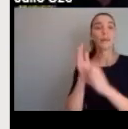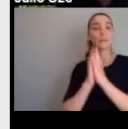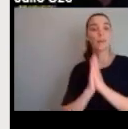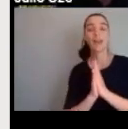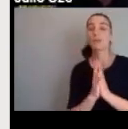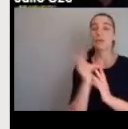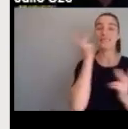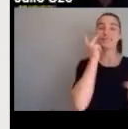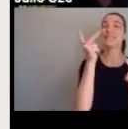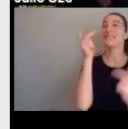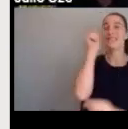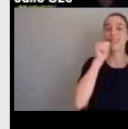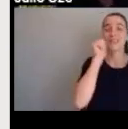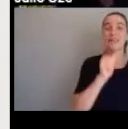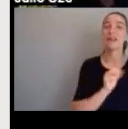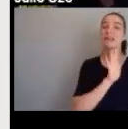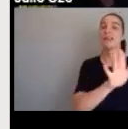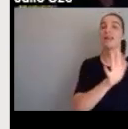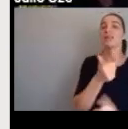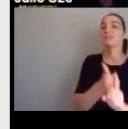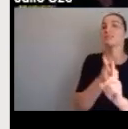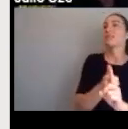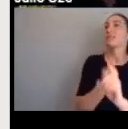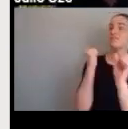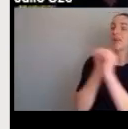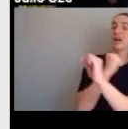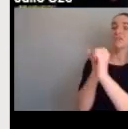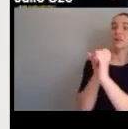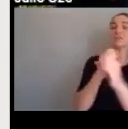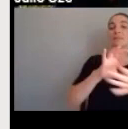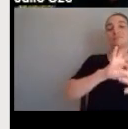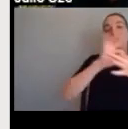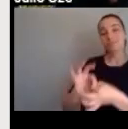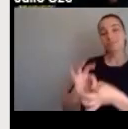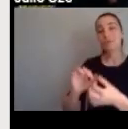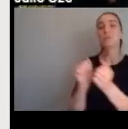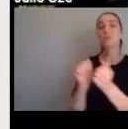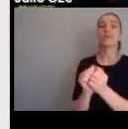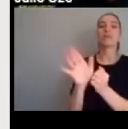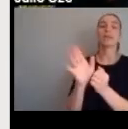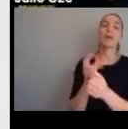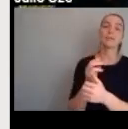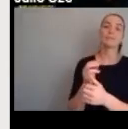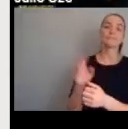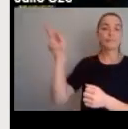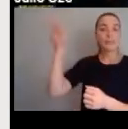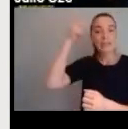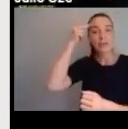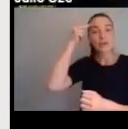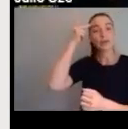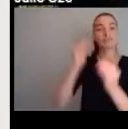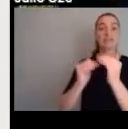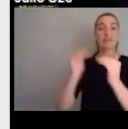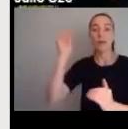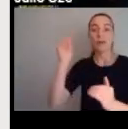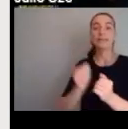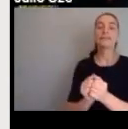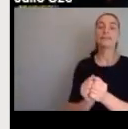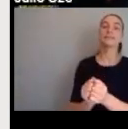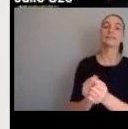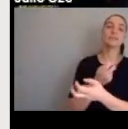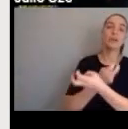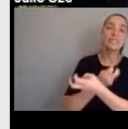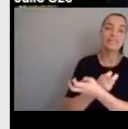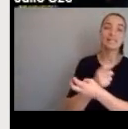racial, socioeconomic, and political inequalities, um, in toxicity, pollution, and climate change. Climate justice movements reject climate